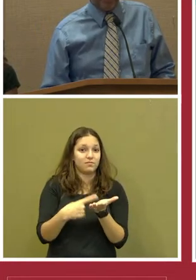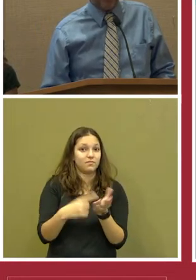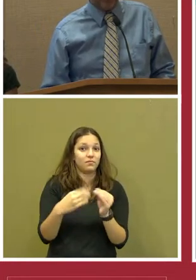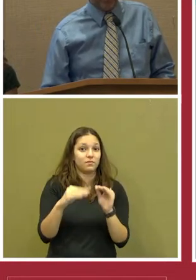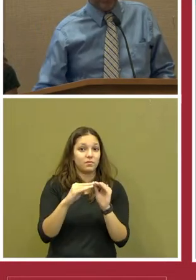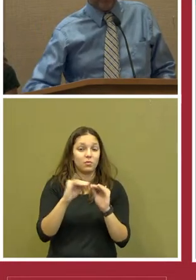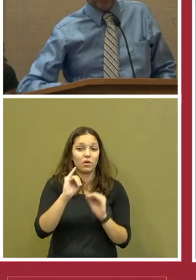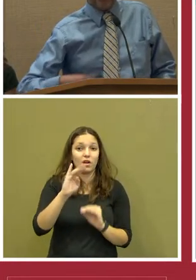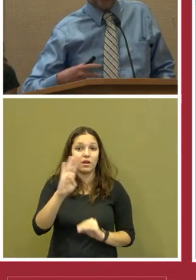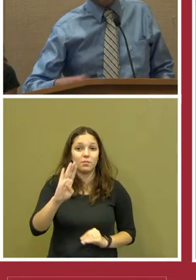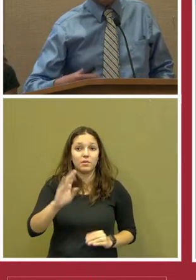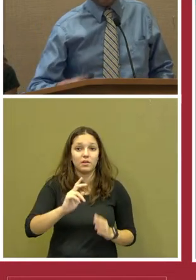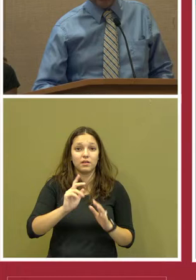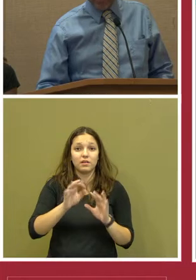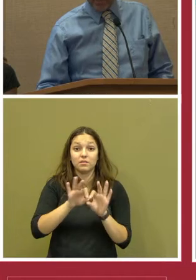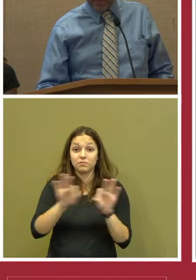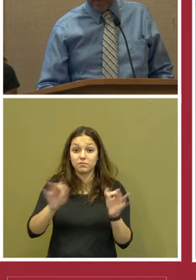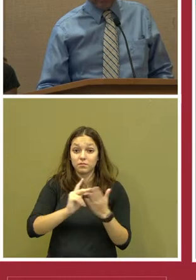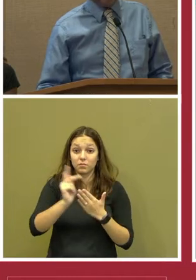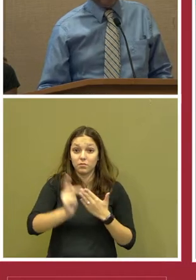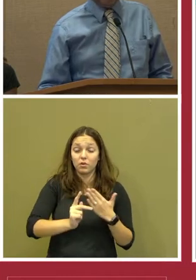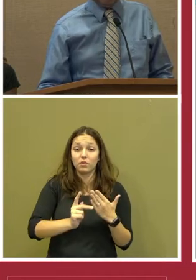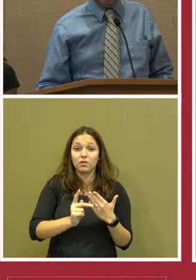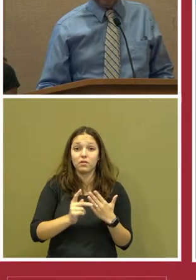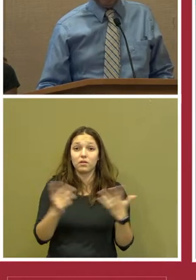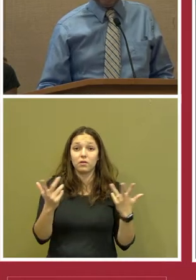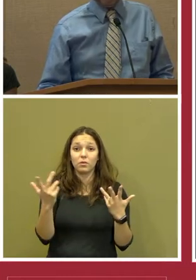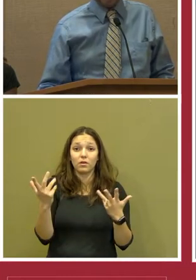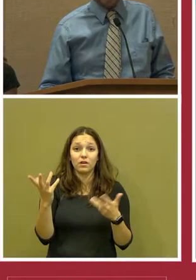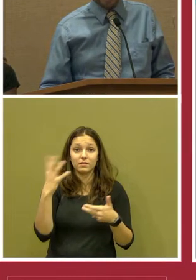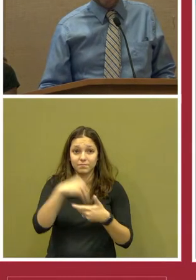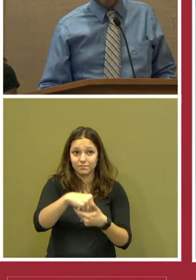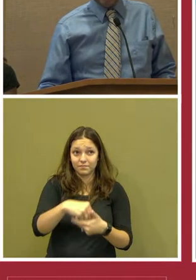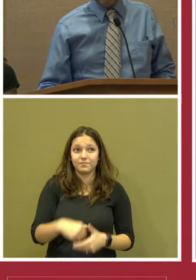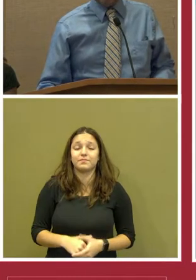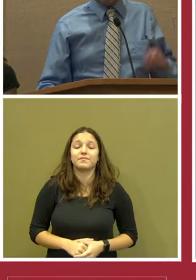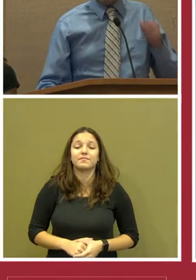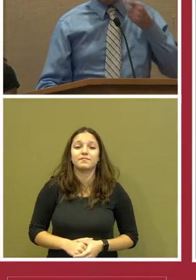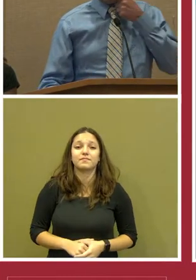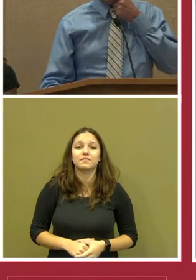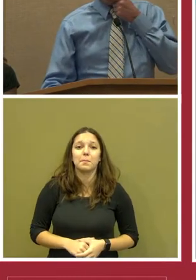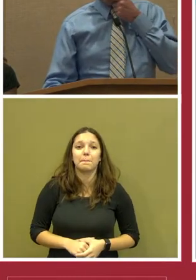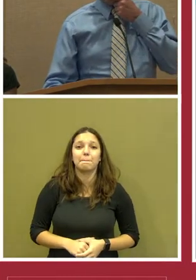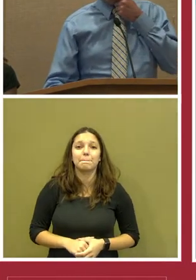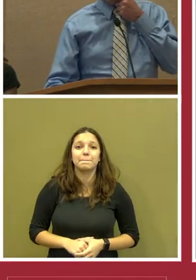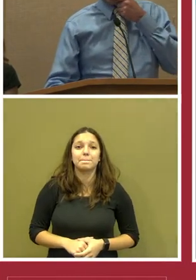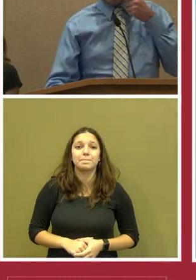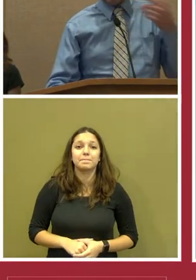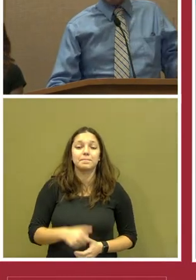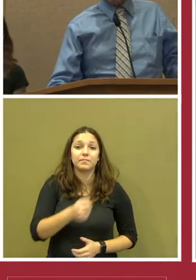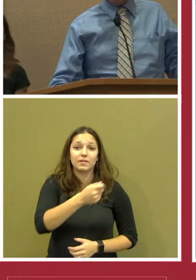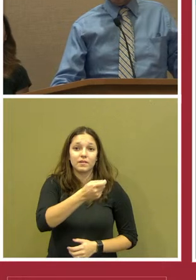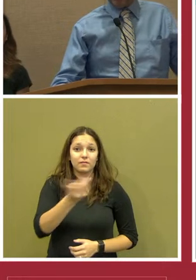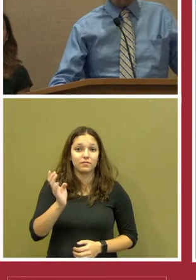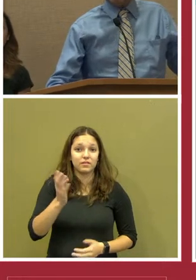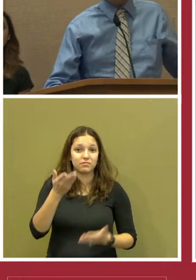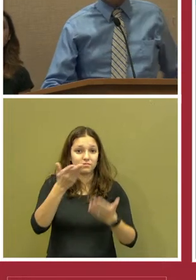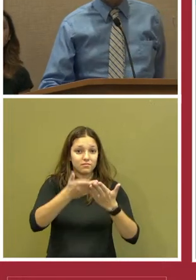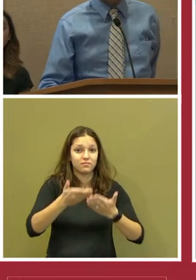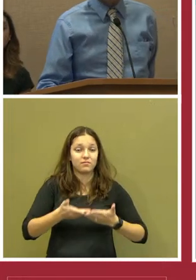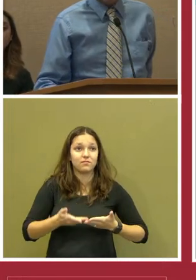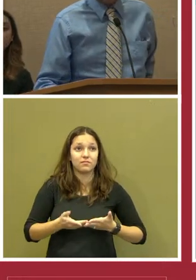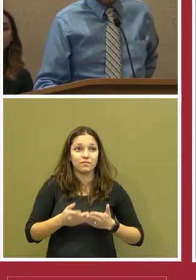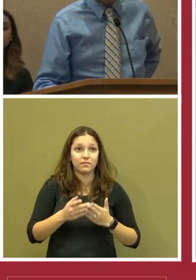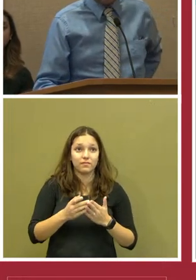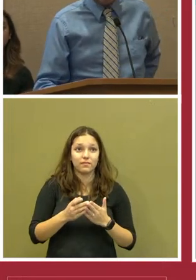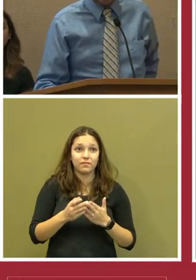the IB program, what Diploma Program, and what entails. So just a couple of the statistics. Our test